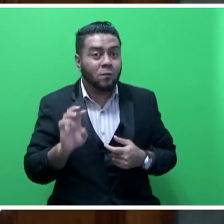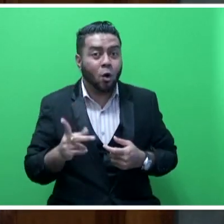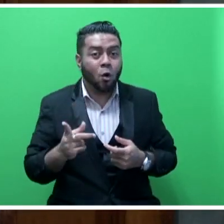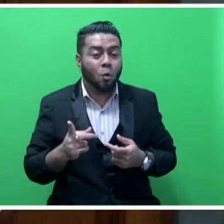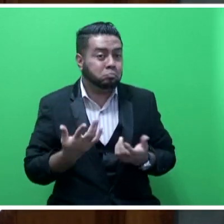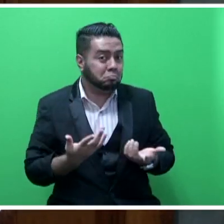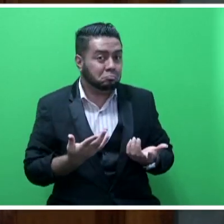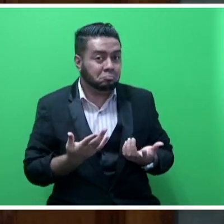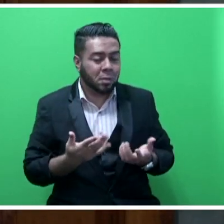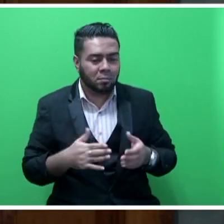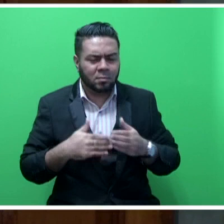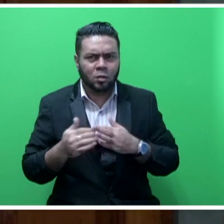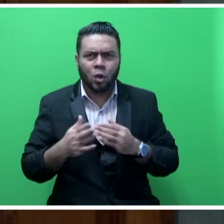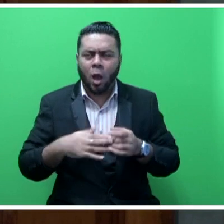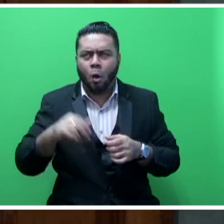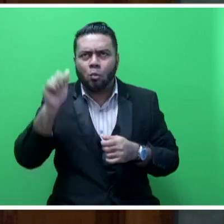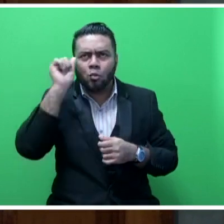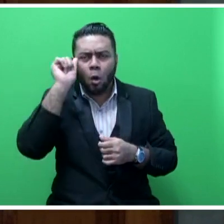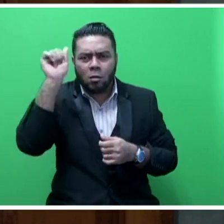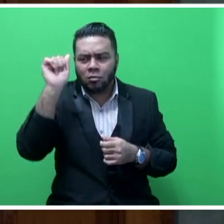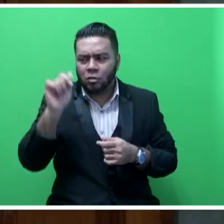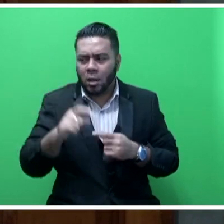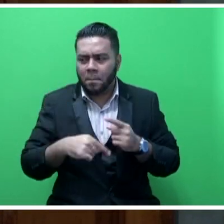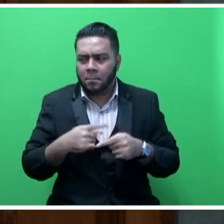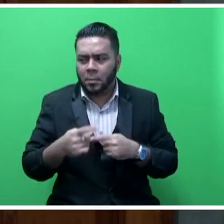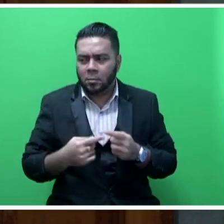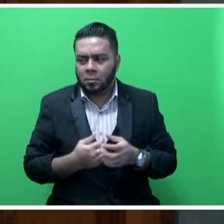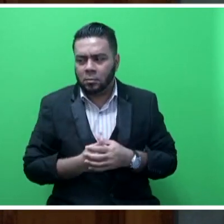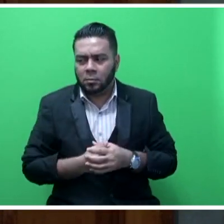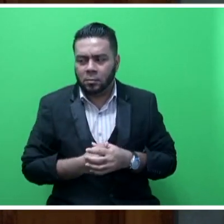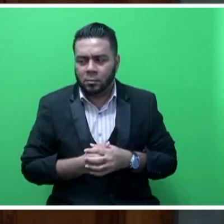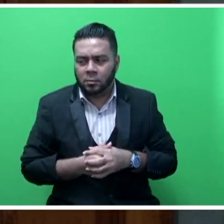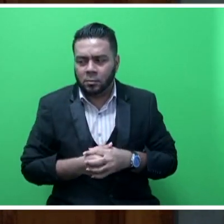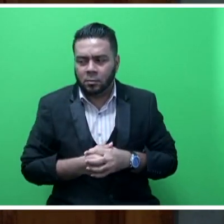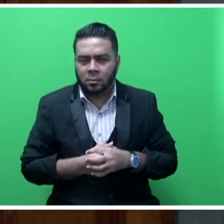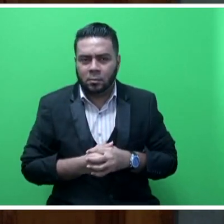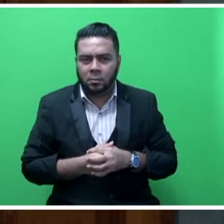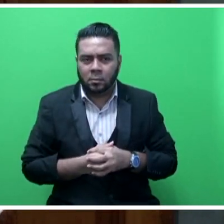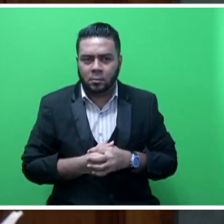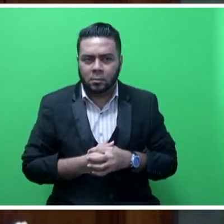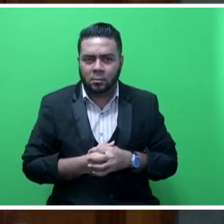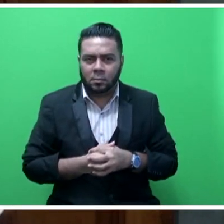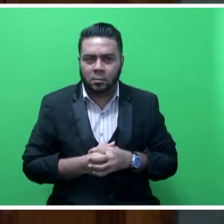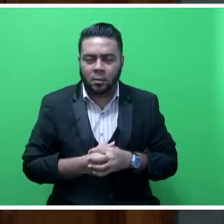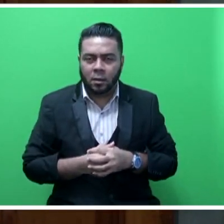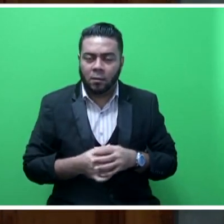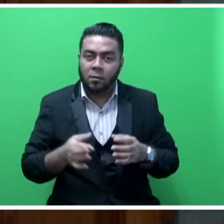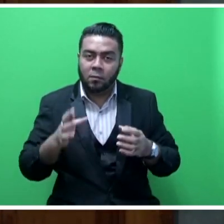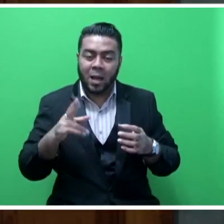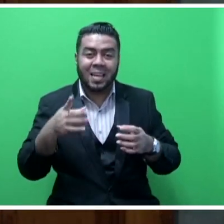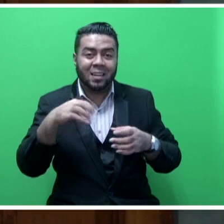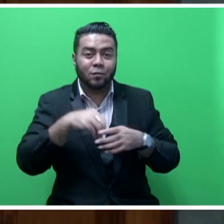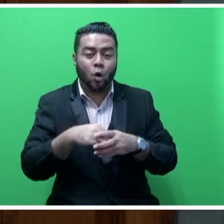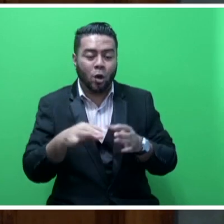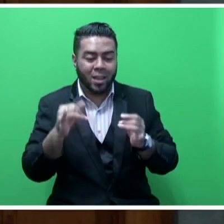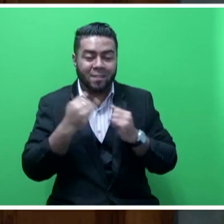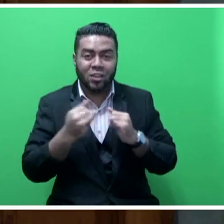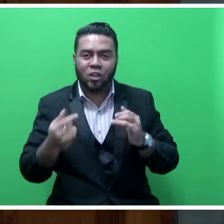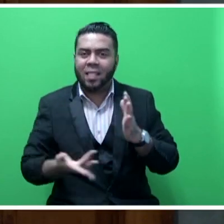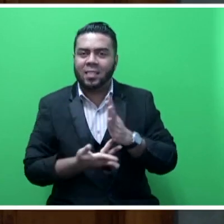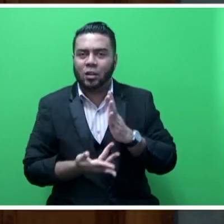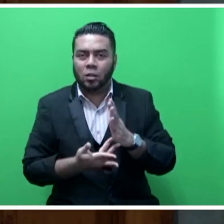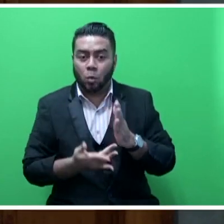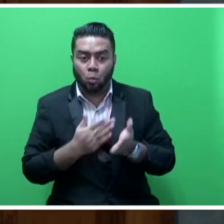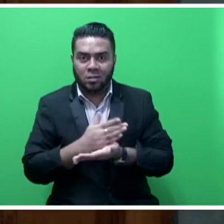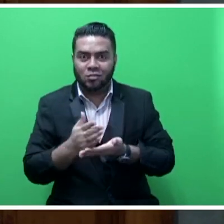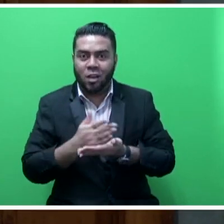is building our knowledge around sustainable ocean farming while being aided by innovation and technology. We